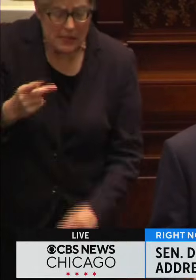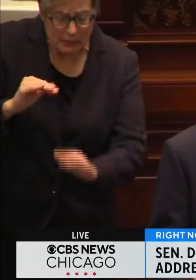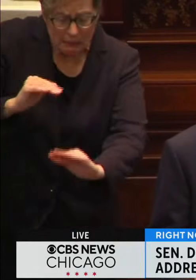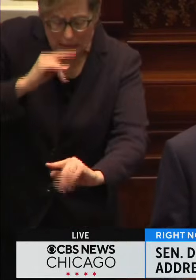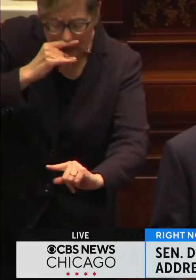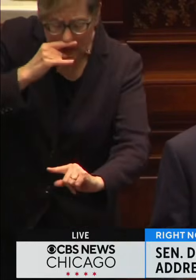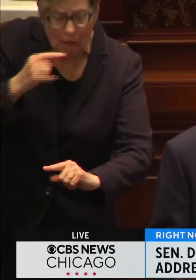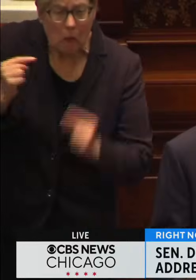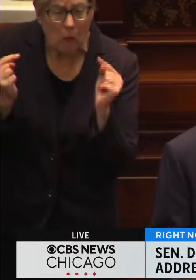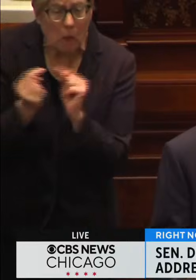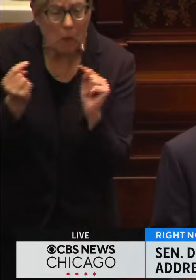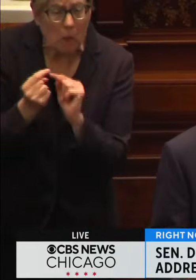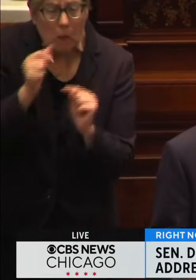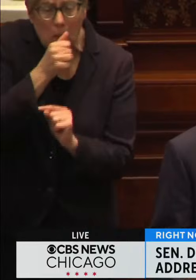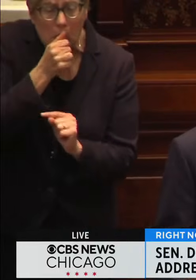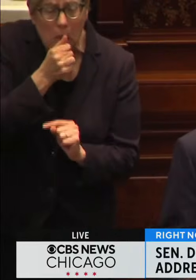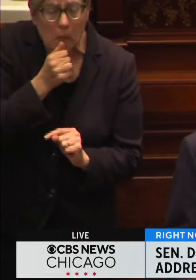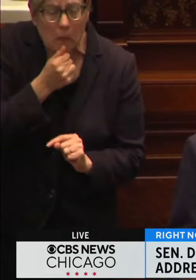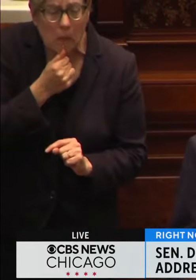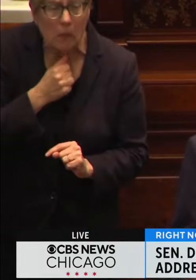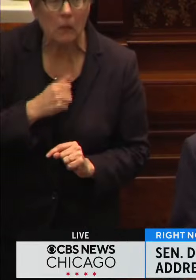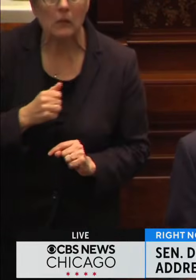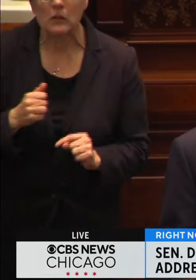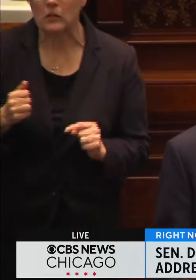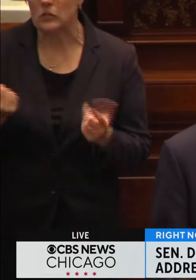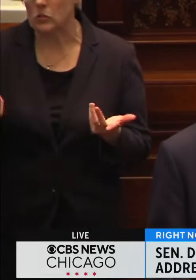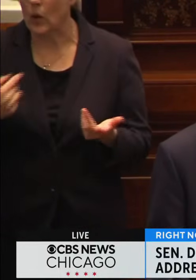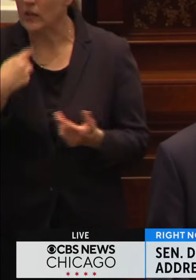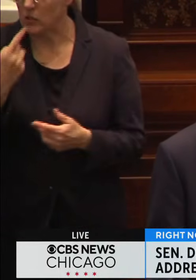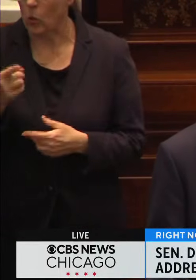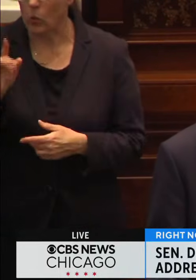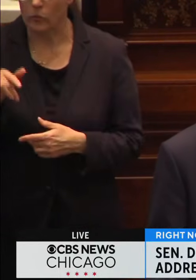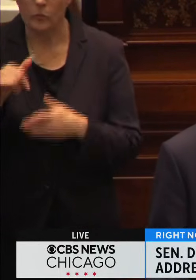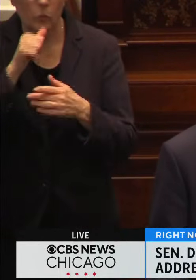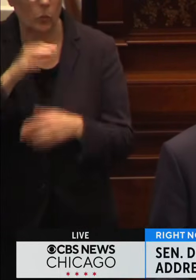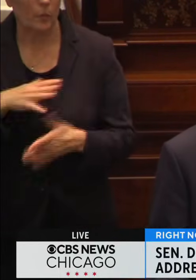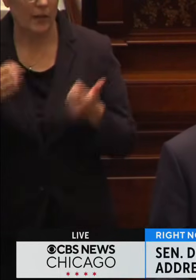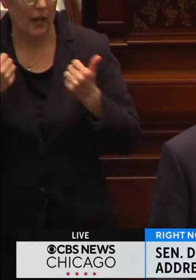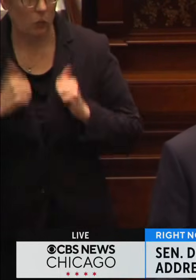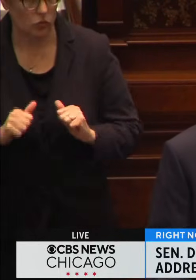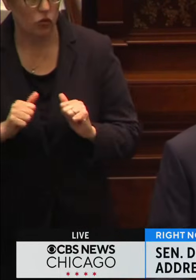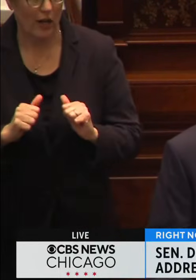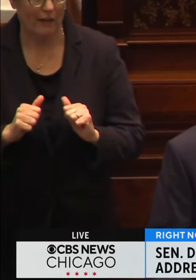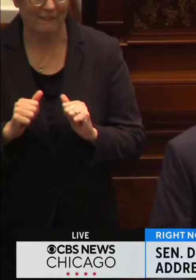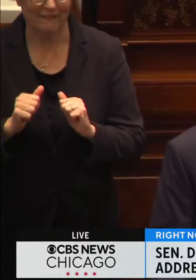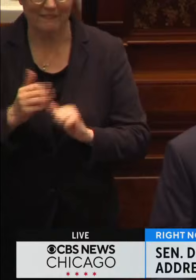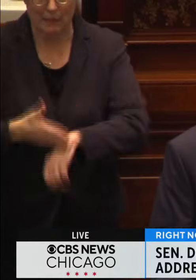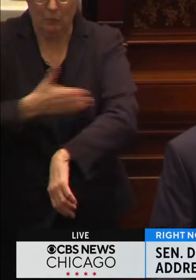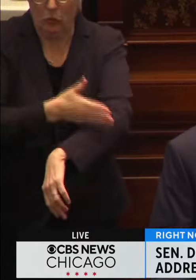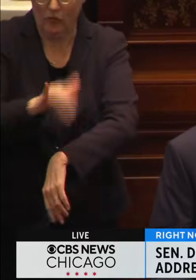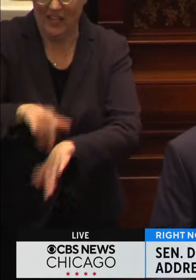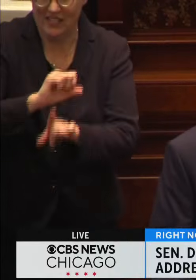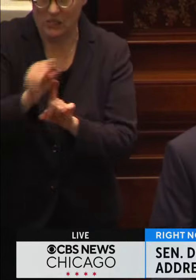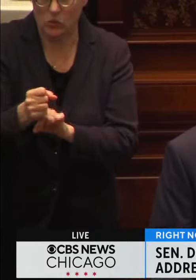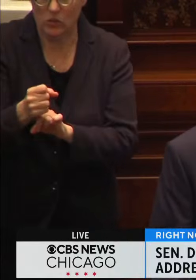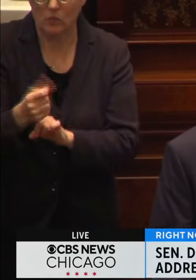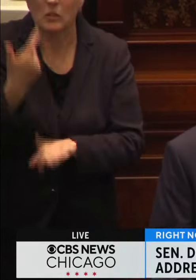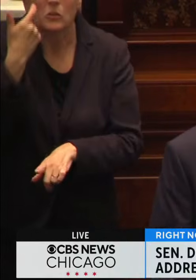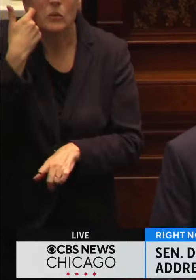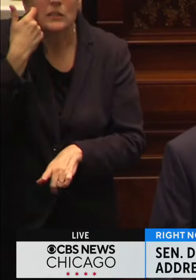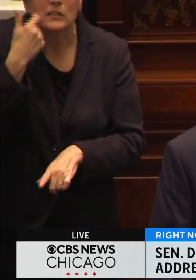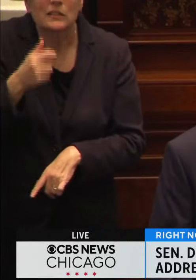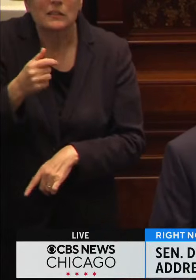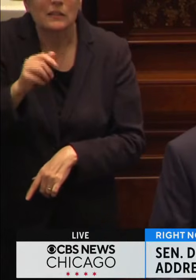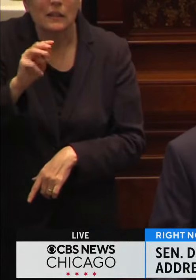told her, I said I'll try to help. Well, just a few weeks ago in Marion, Illinois, thanks to the efforts